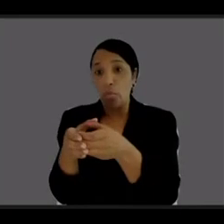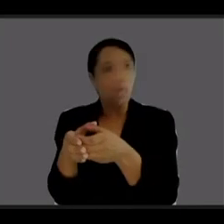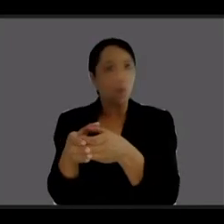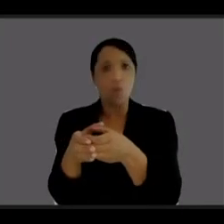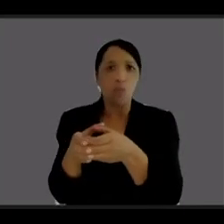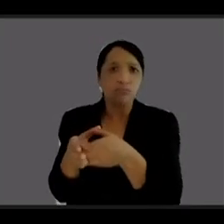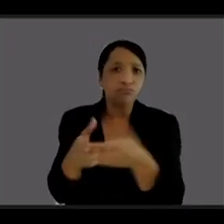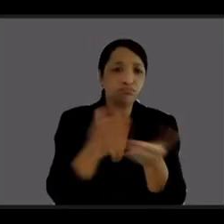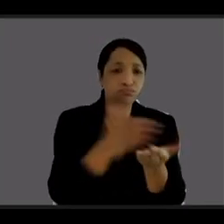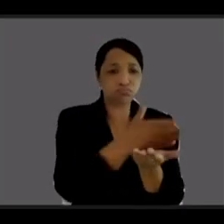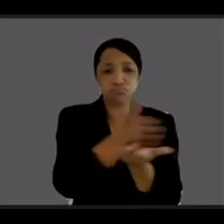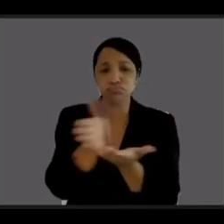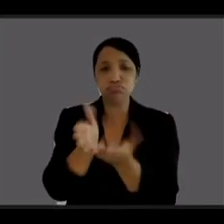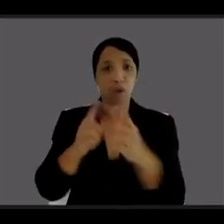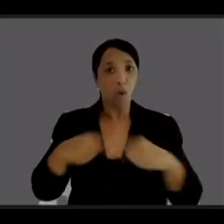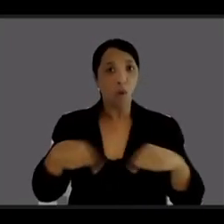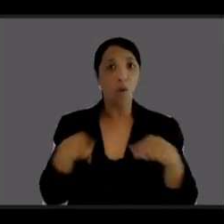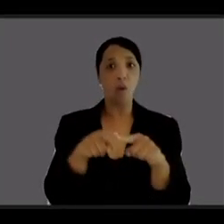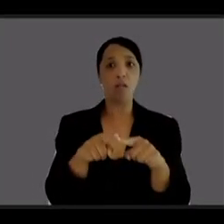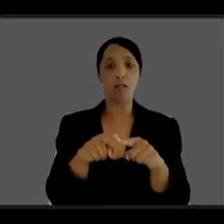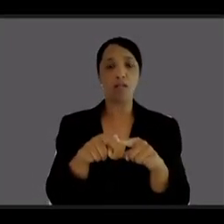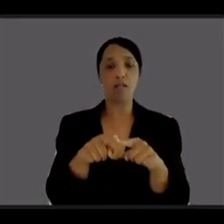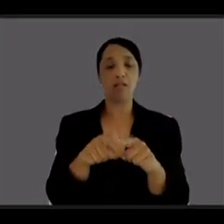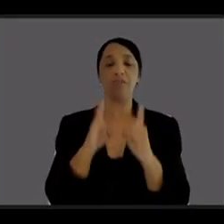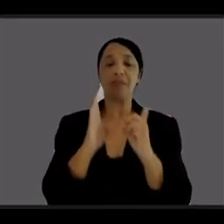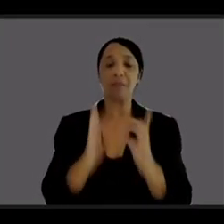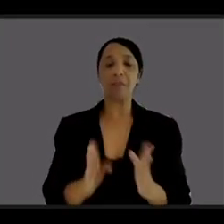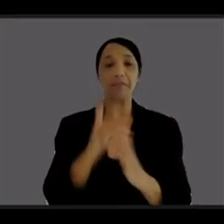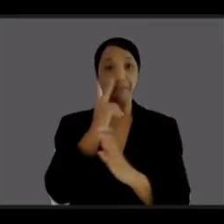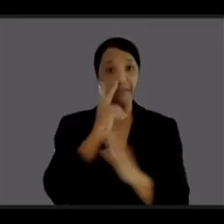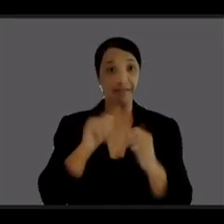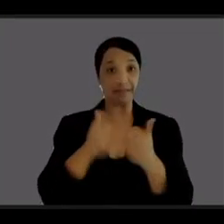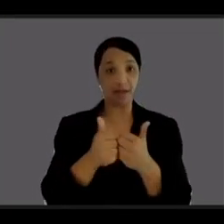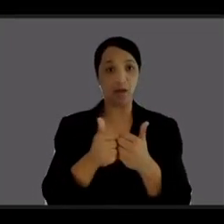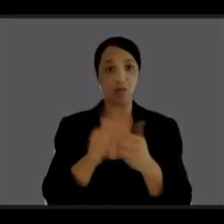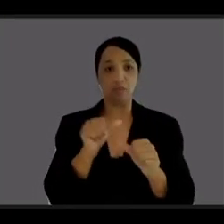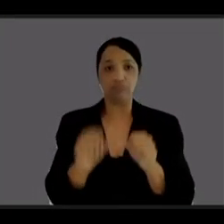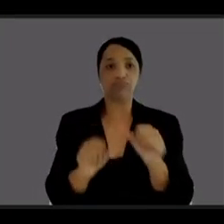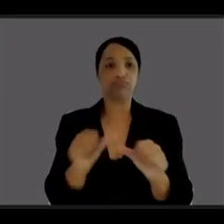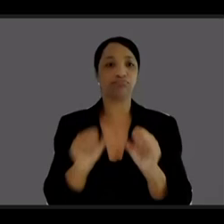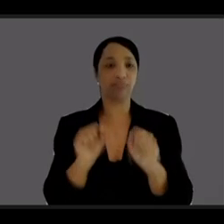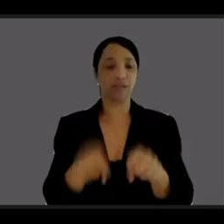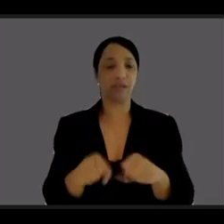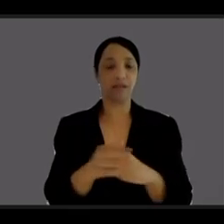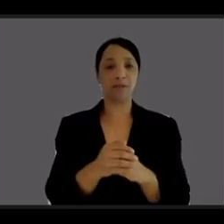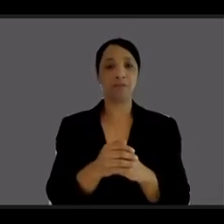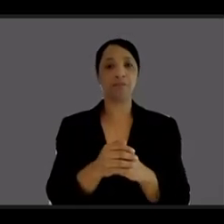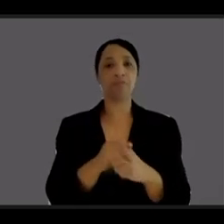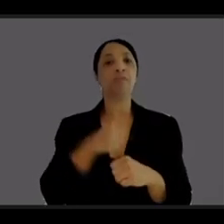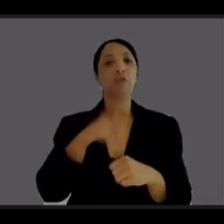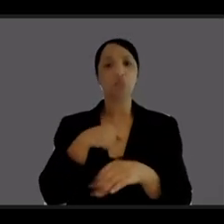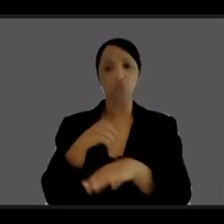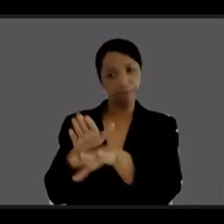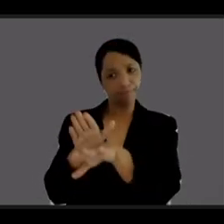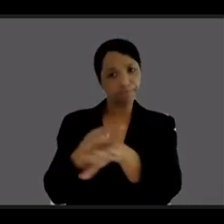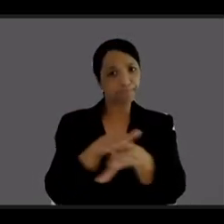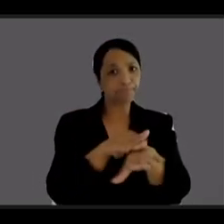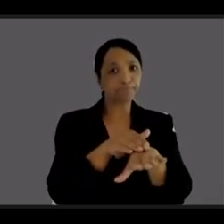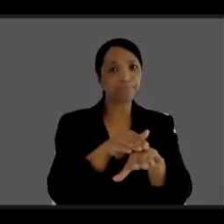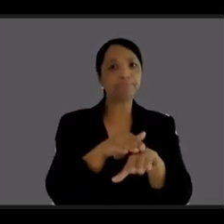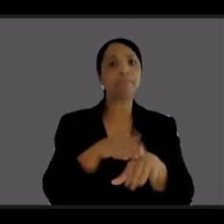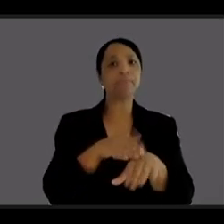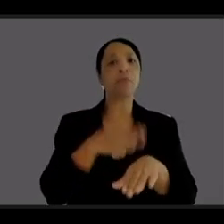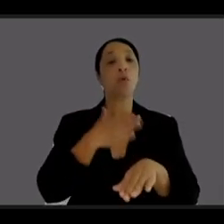that it is delivering on that aim. We call for the closer collaboration and partnership